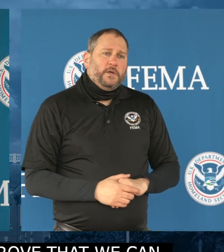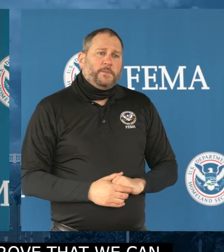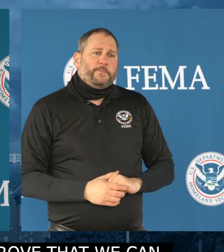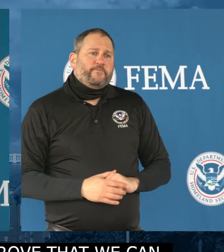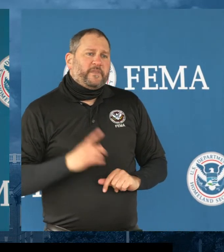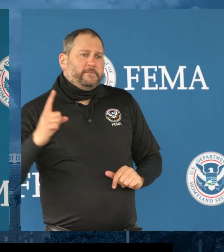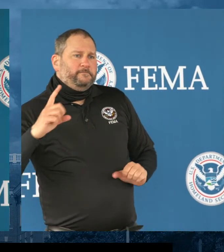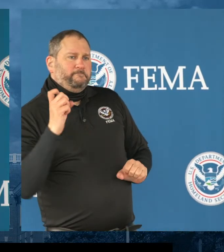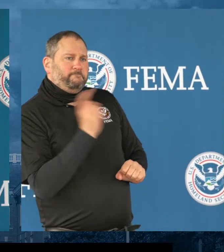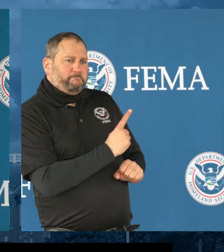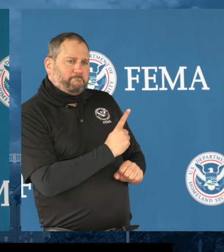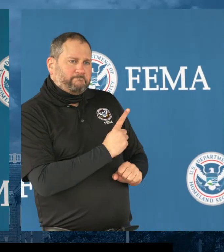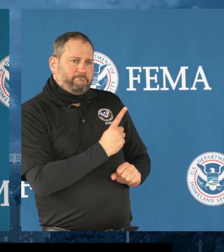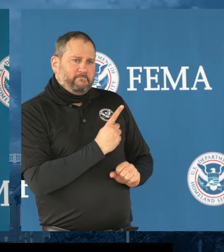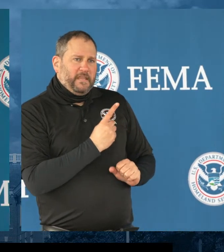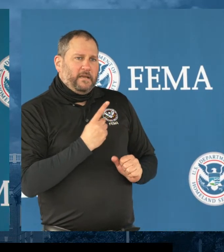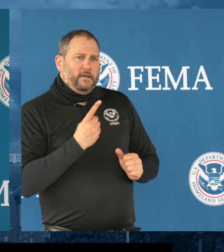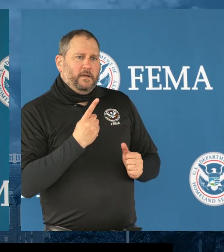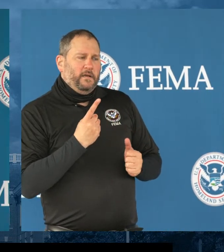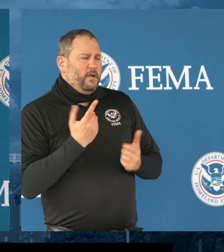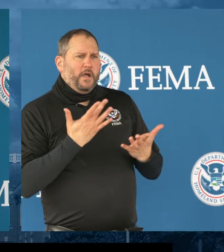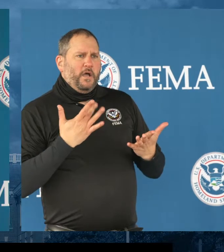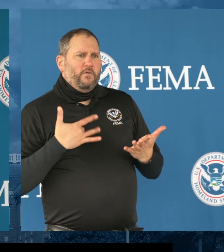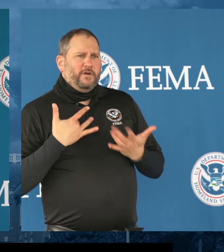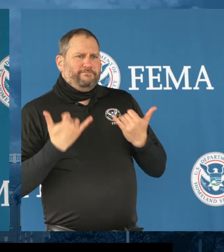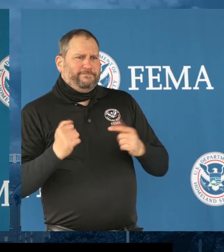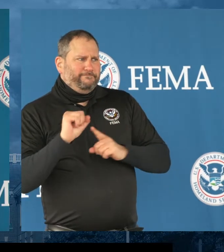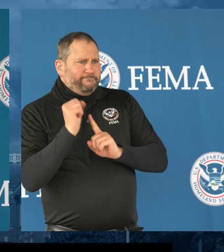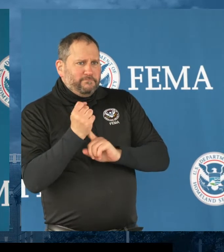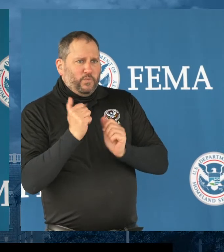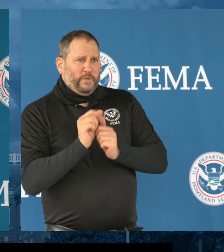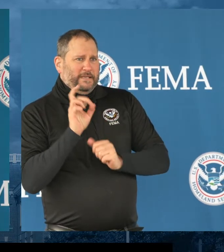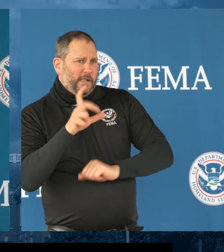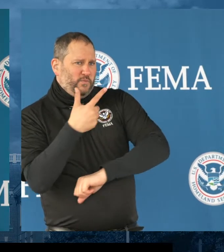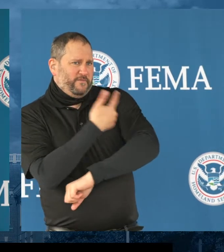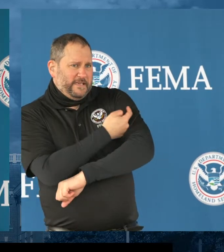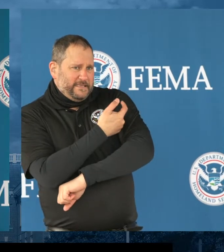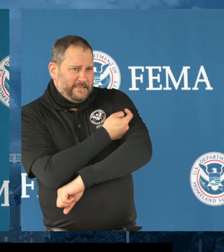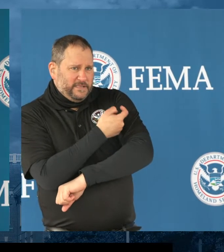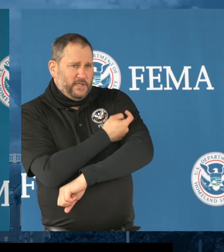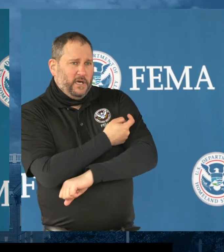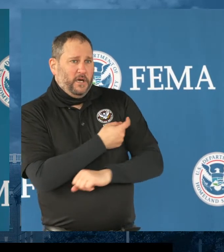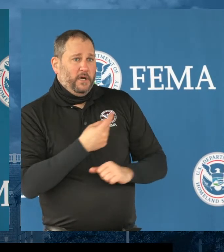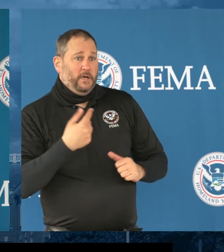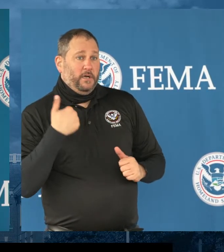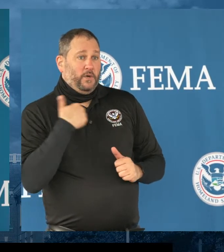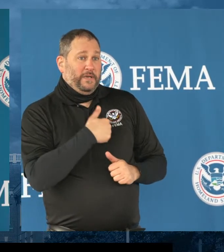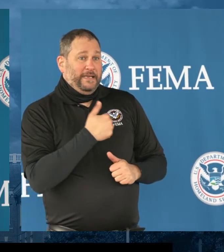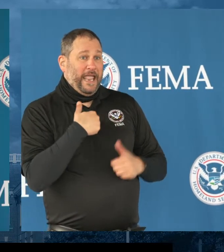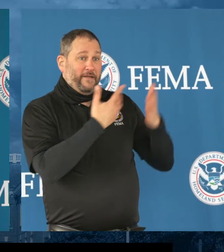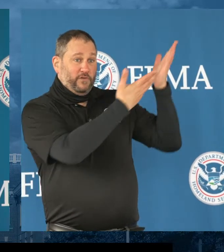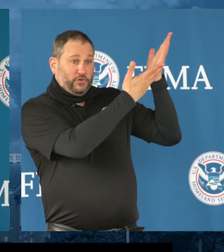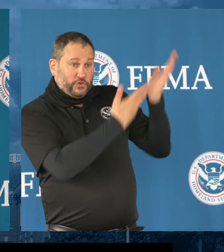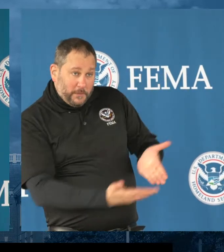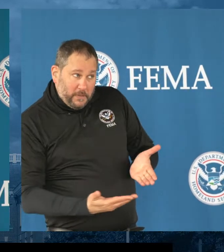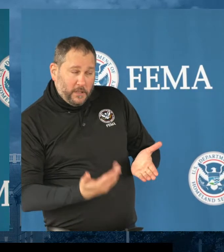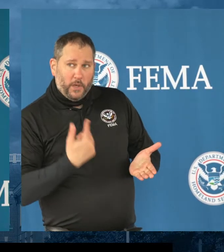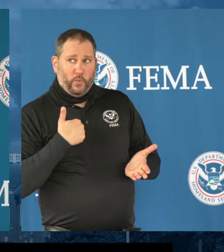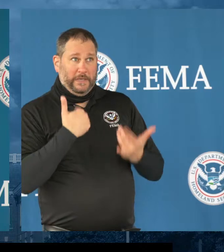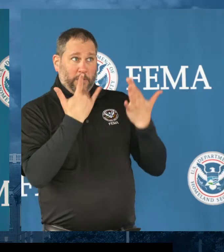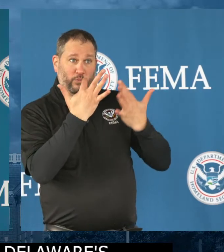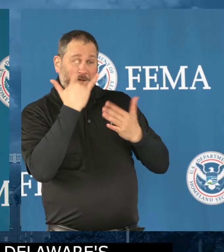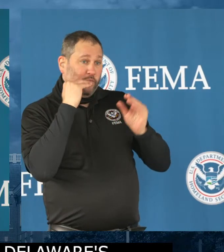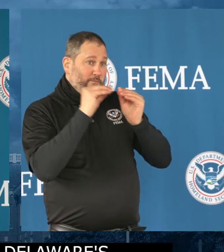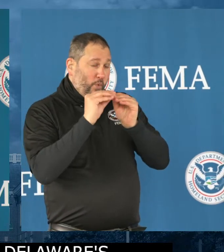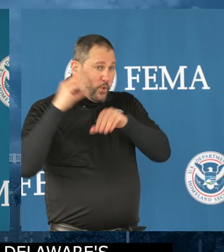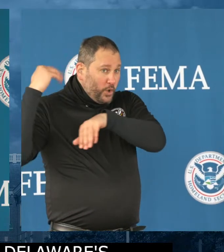Delaware's vaccines now on the subject of just delays with weather? Did we get the shipments that we were waiting on? Yeah, I understand we did. Dr.